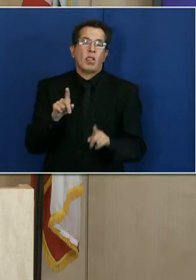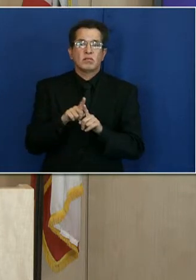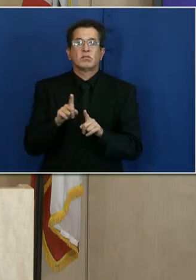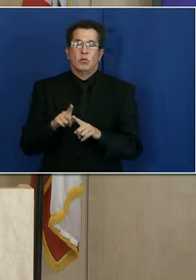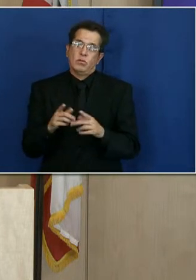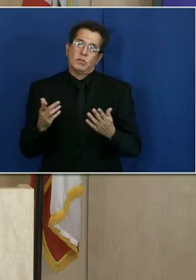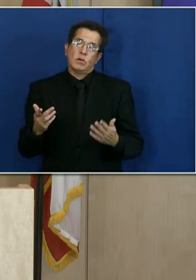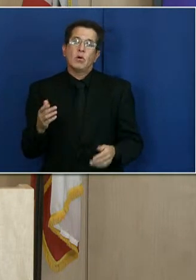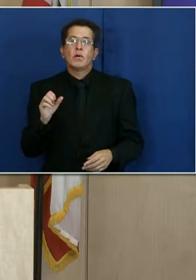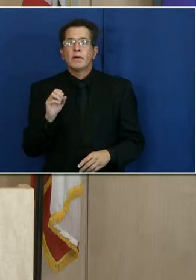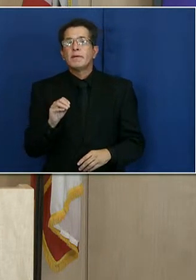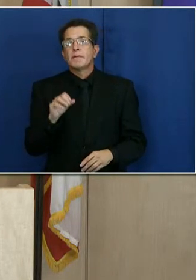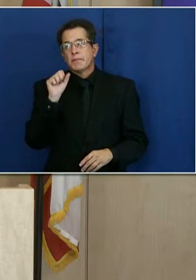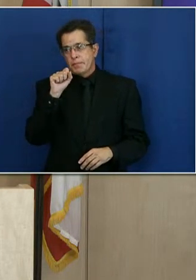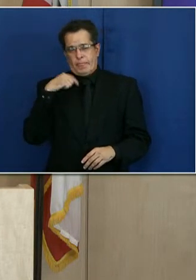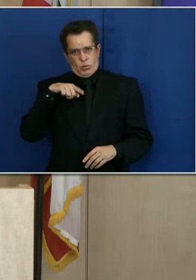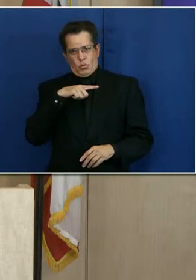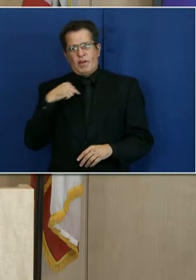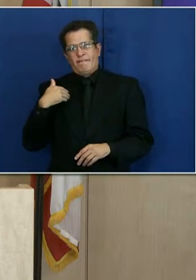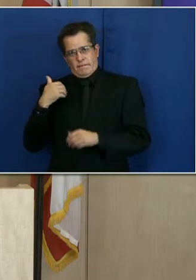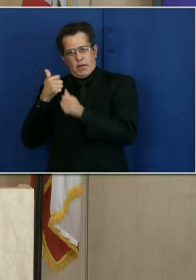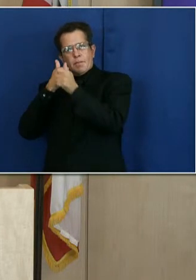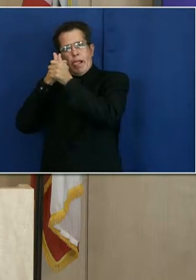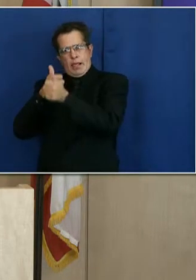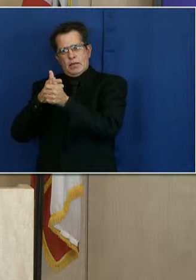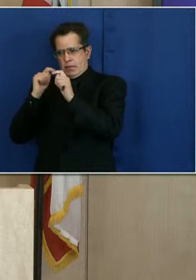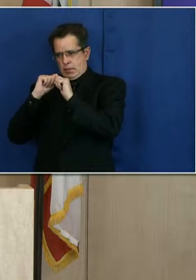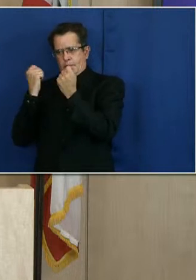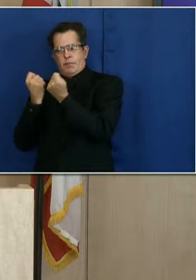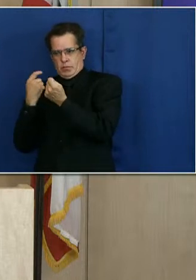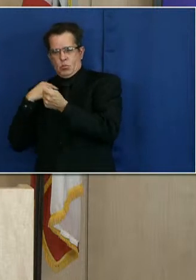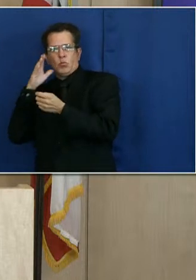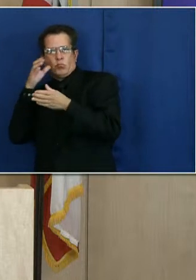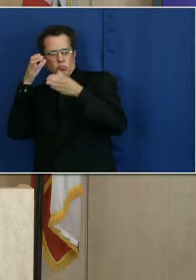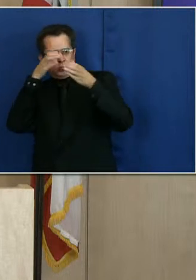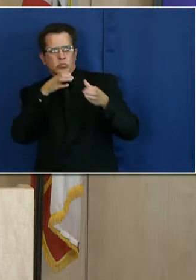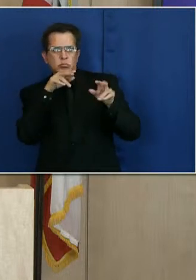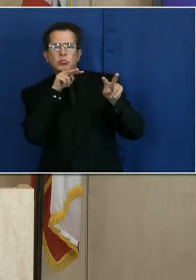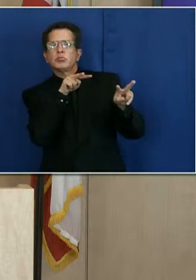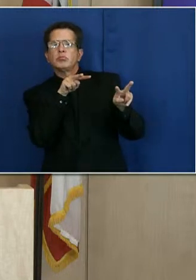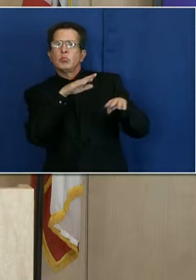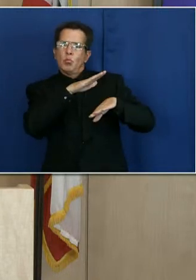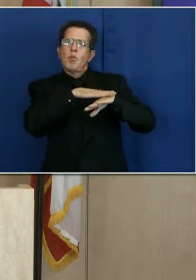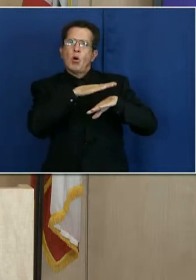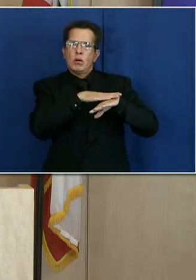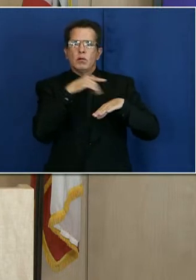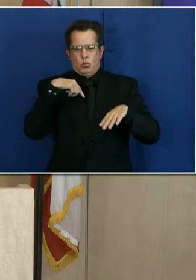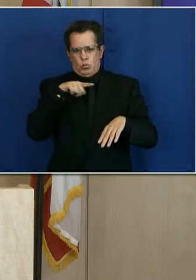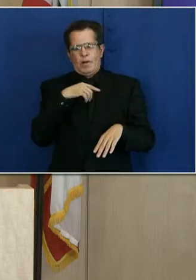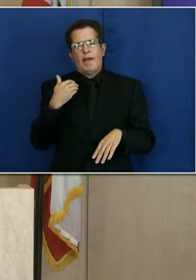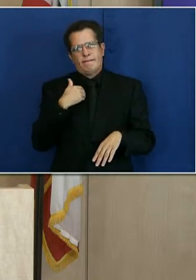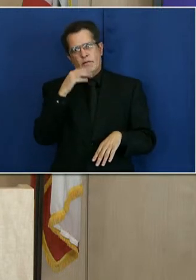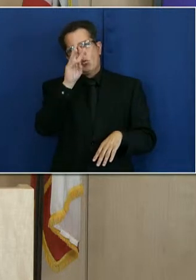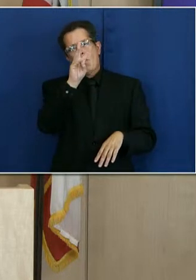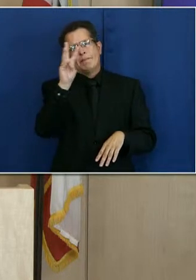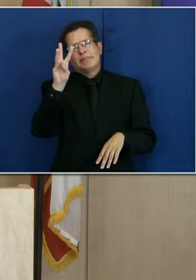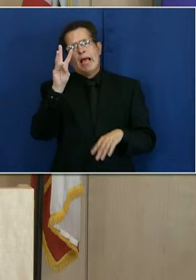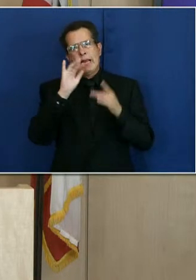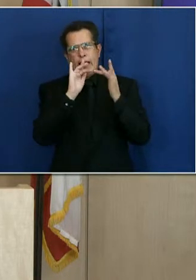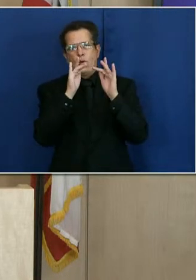So we have our compliance team, and there's a website where you can